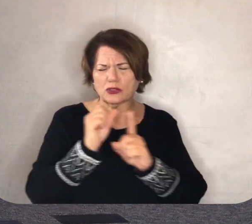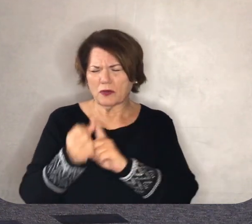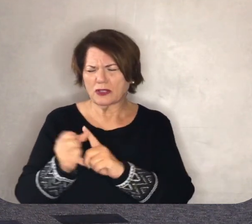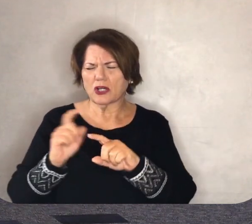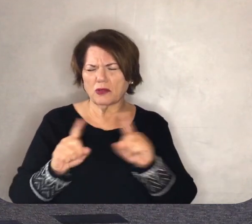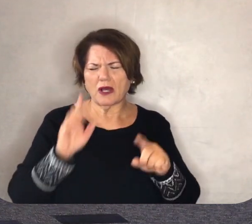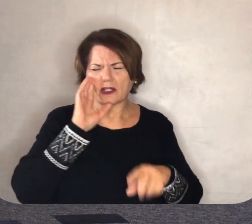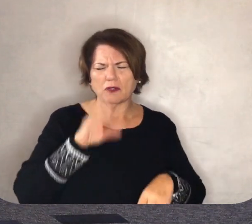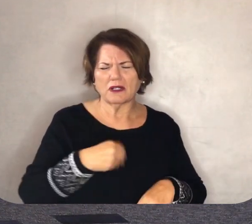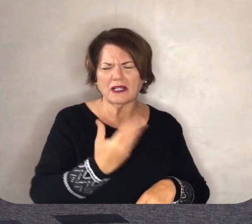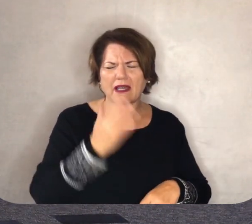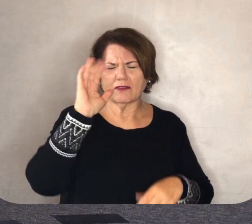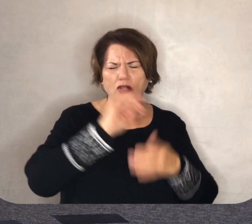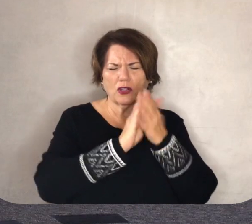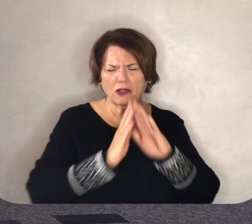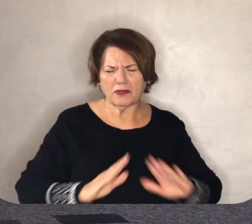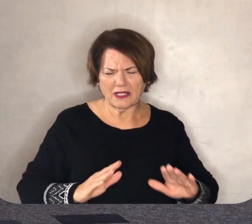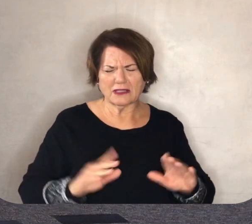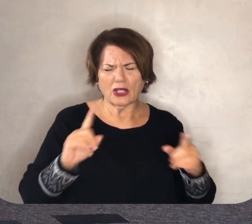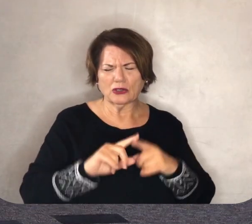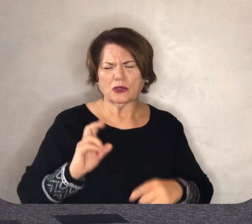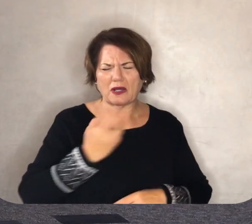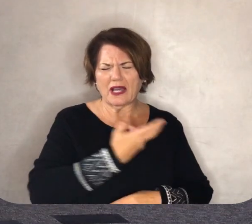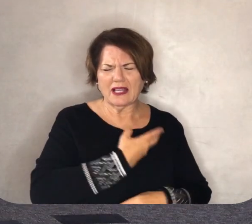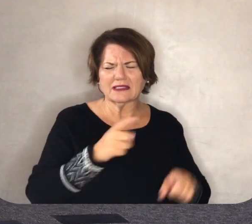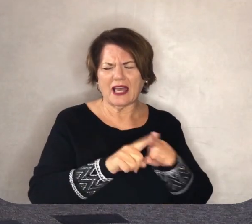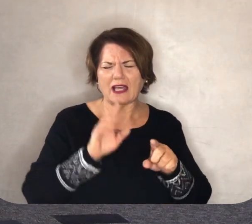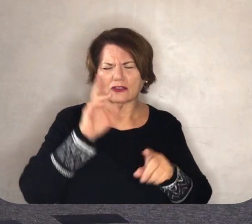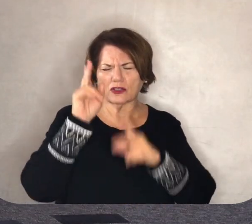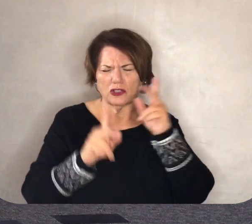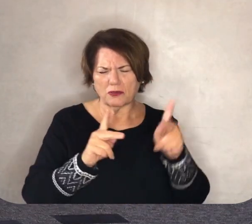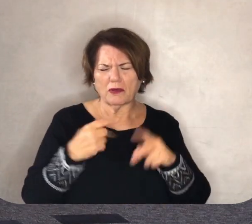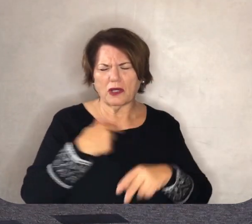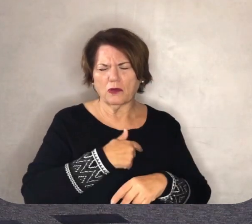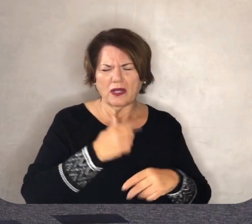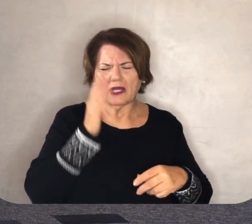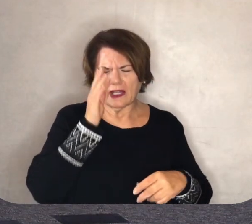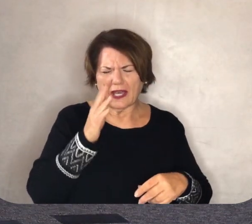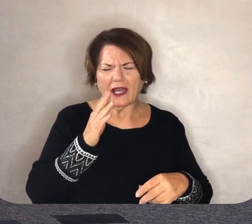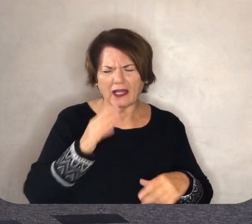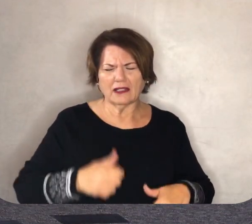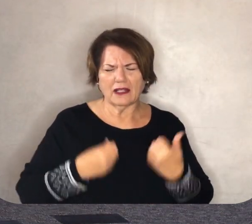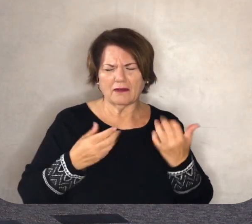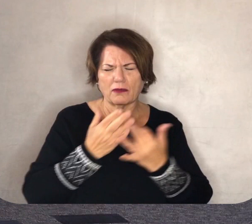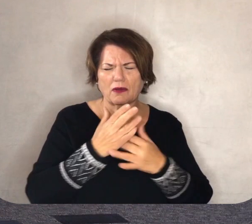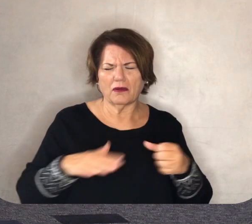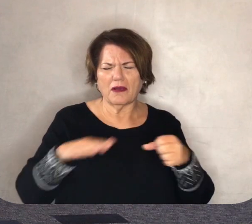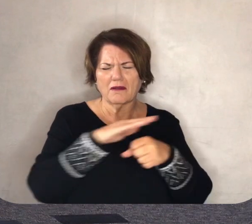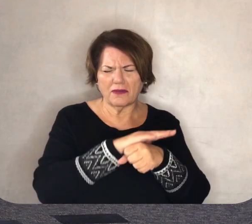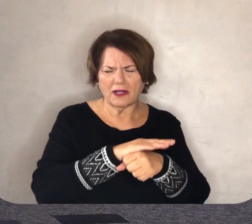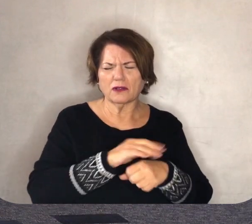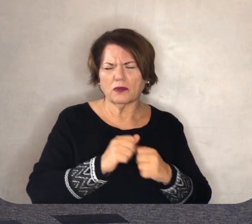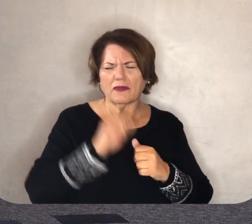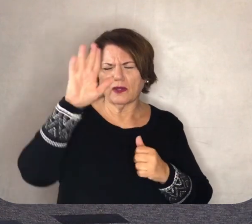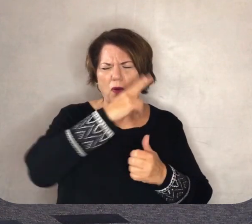bring a sense of your peacefulness to us as your people, and we'd be able to walk into situations filled by your Spirit, knowing